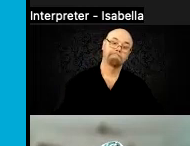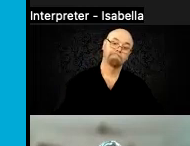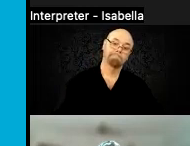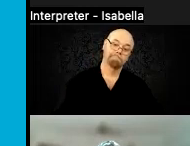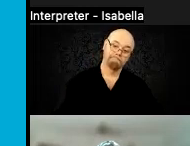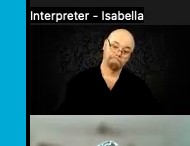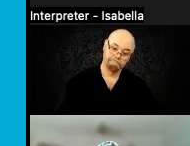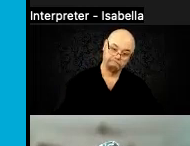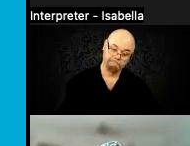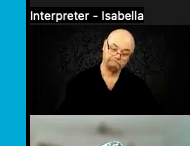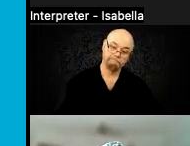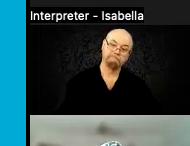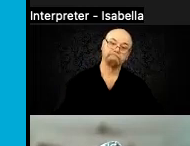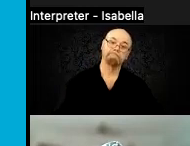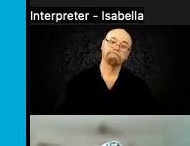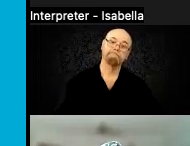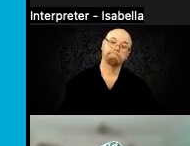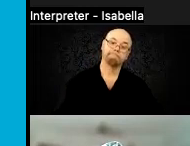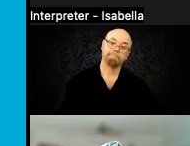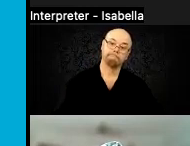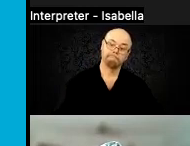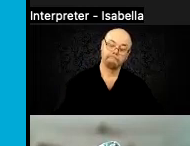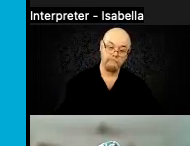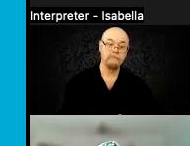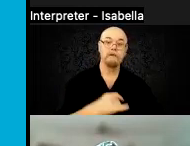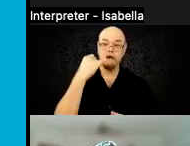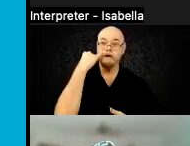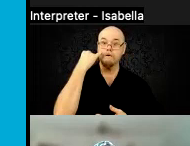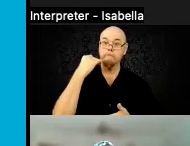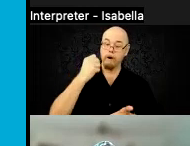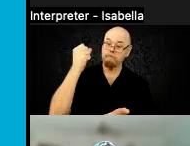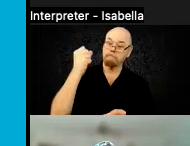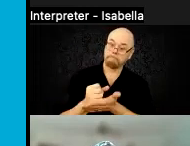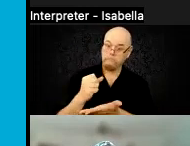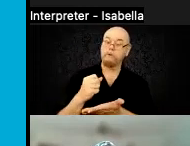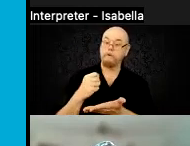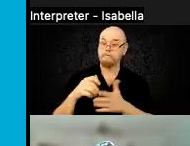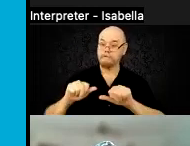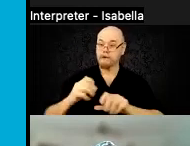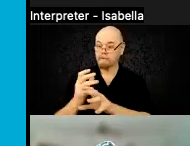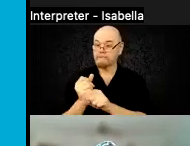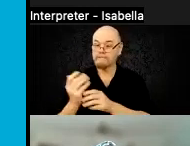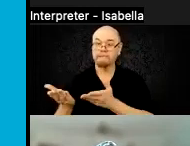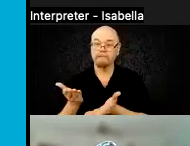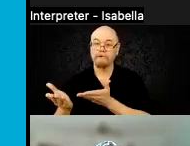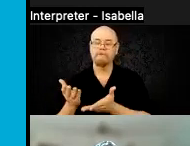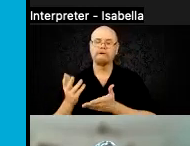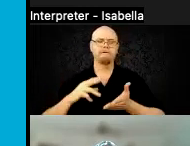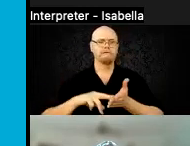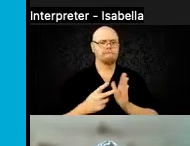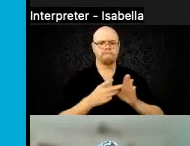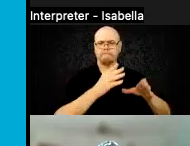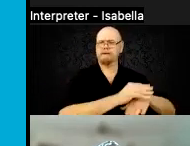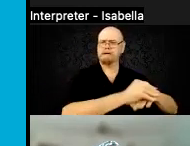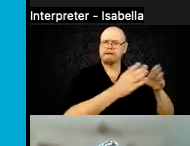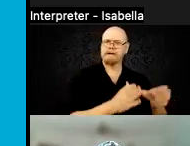And so once you have been found eligible for services, the next step is for your counselor to draft an IPE. And so an